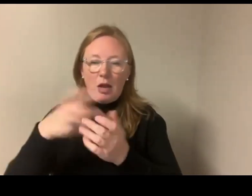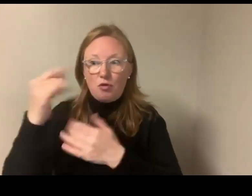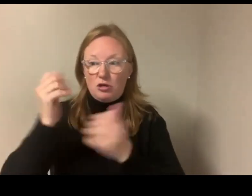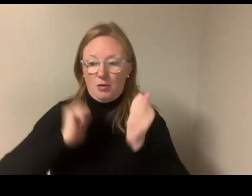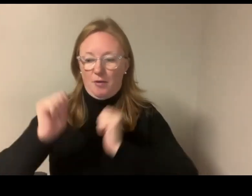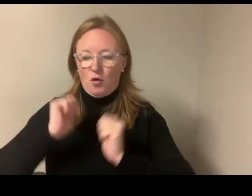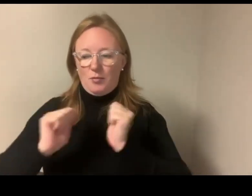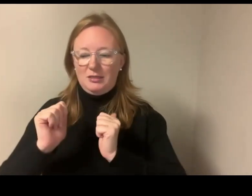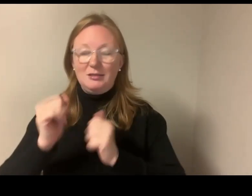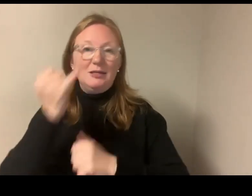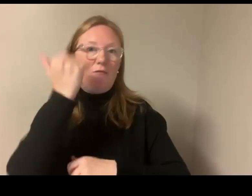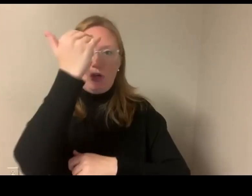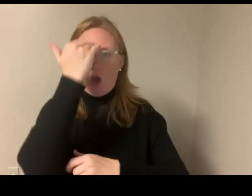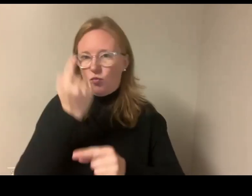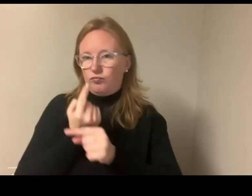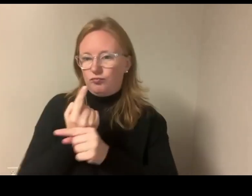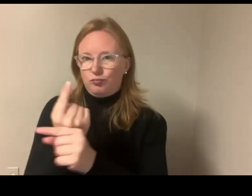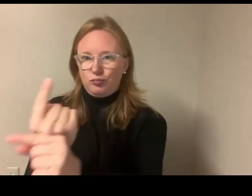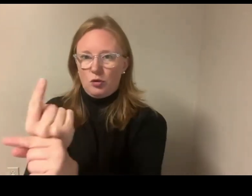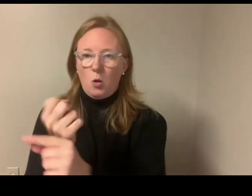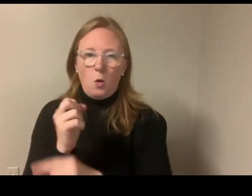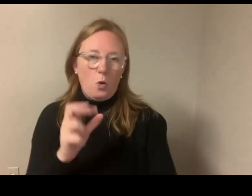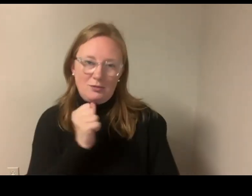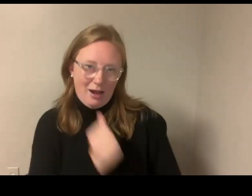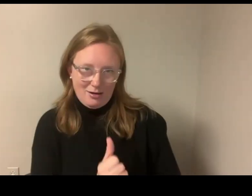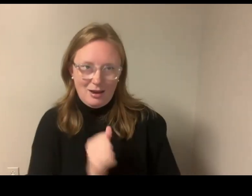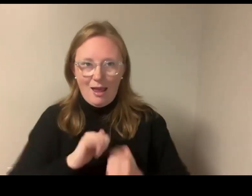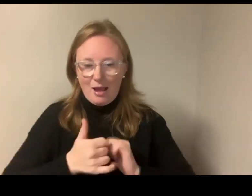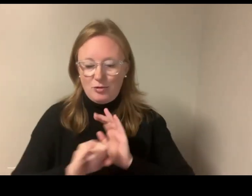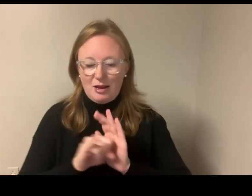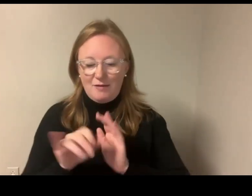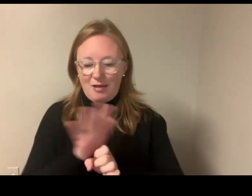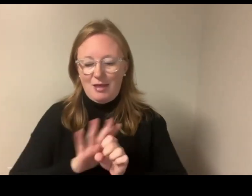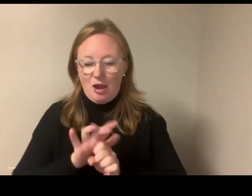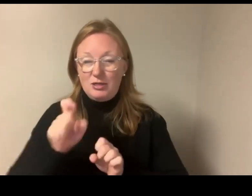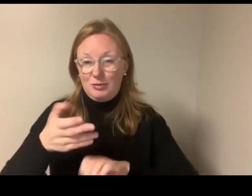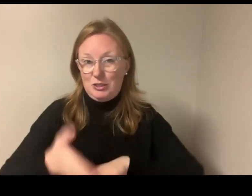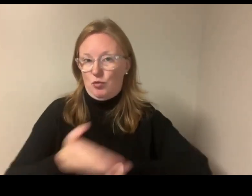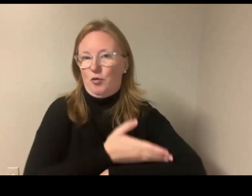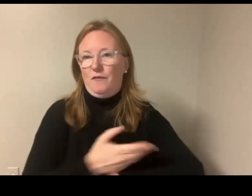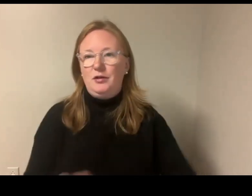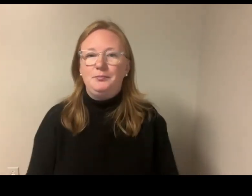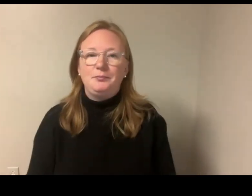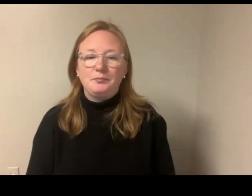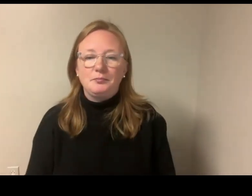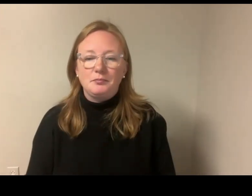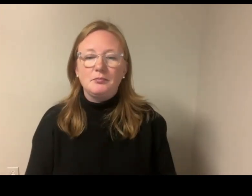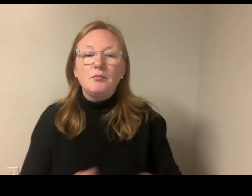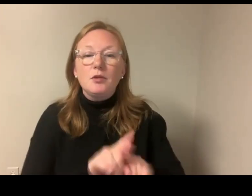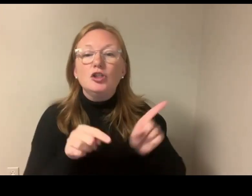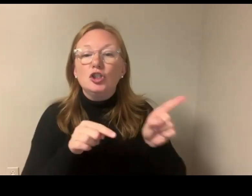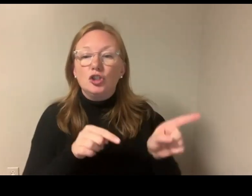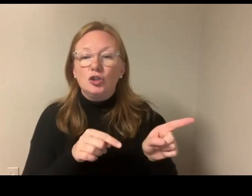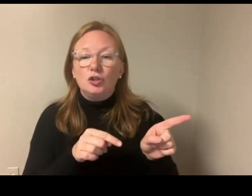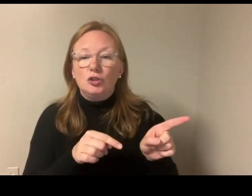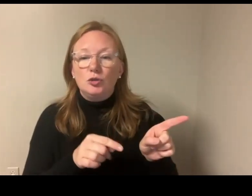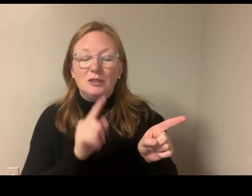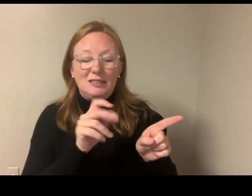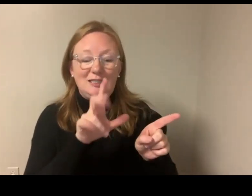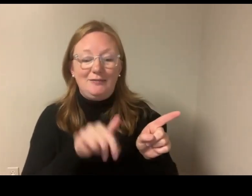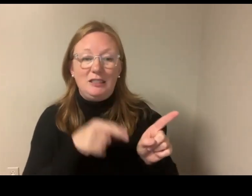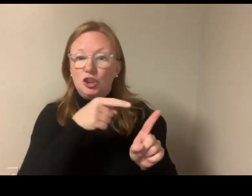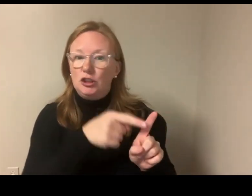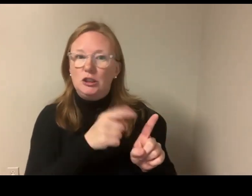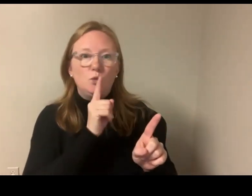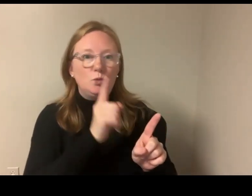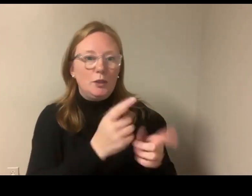we know if we're on track, and if not, how we can identify those areas to improve. Also, she has been instrumental in